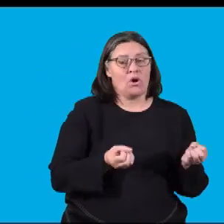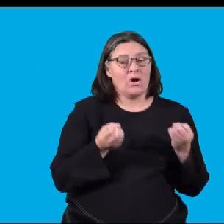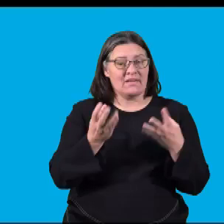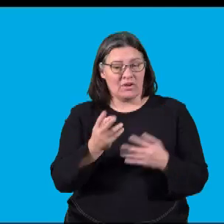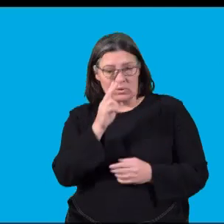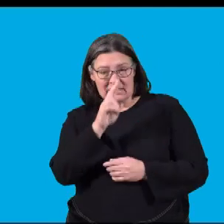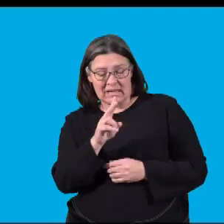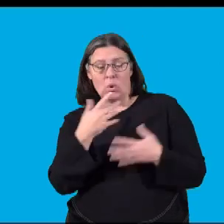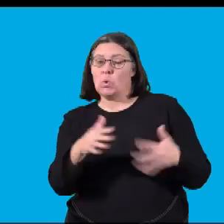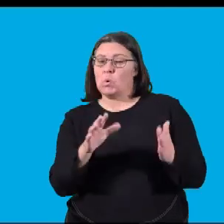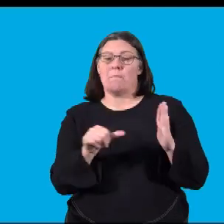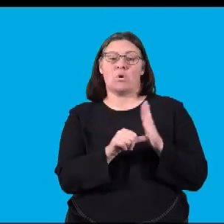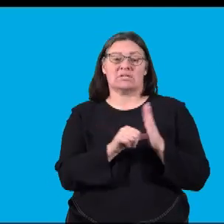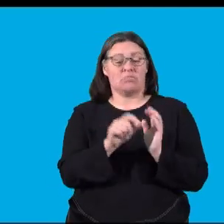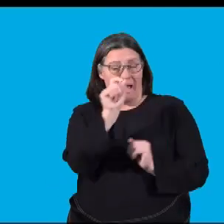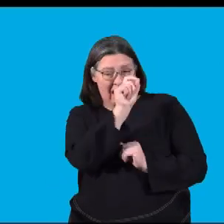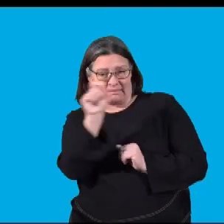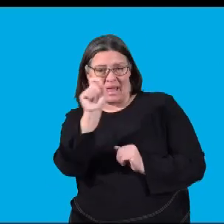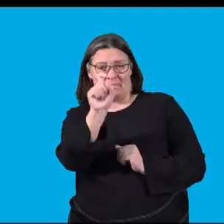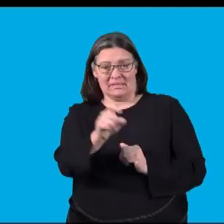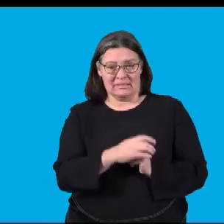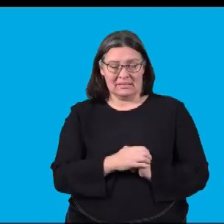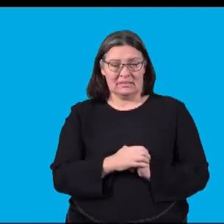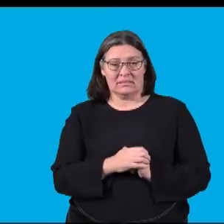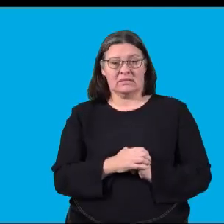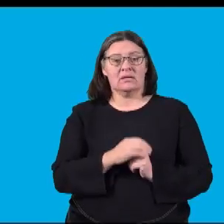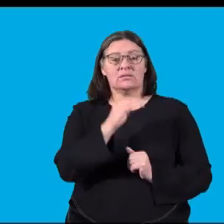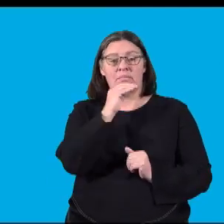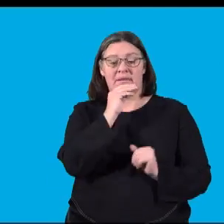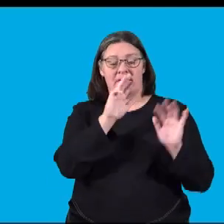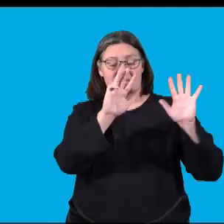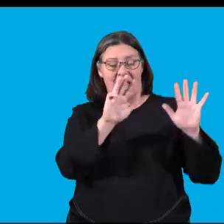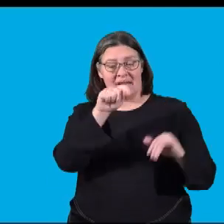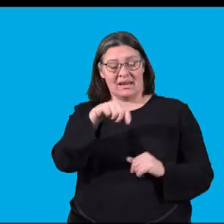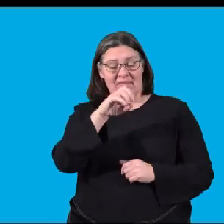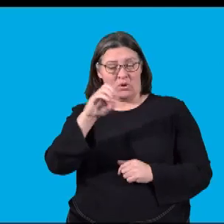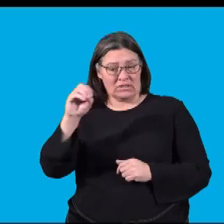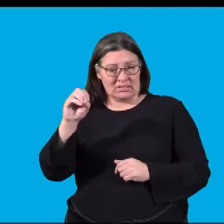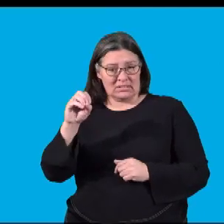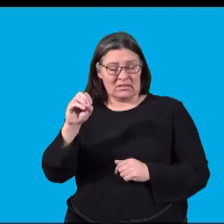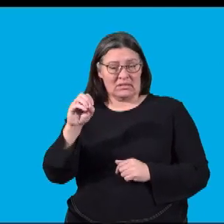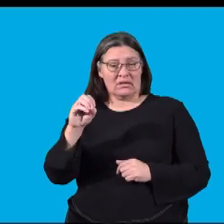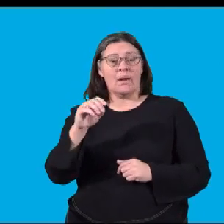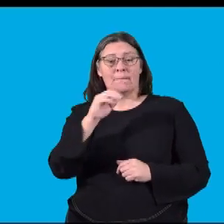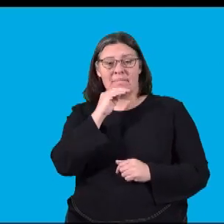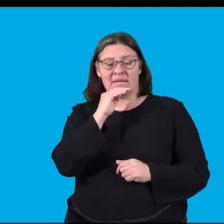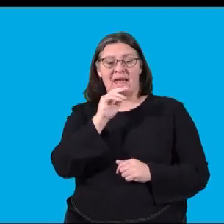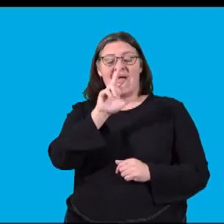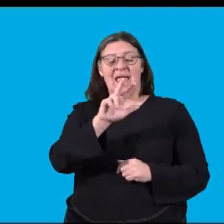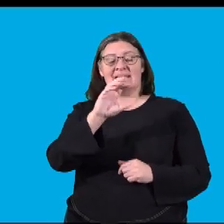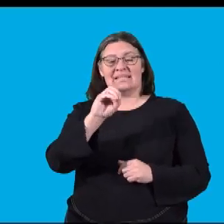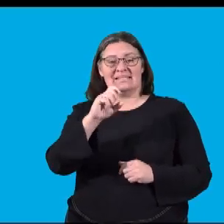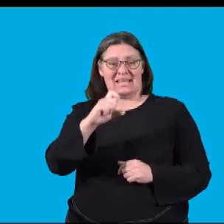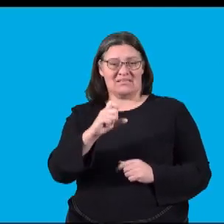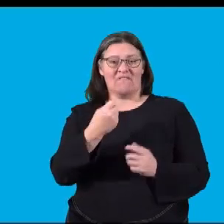that you see is very important, you underline it. So it means the 9,000 that we received is the 80 cents in